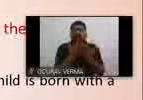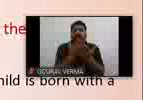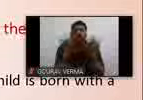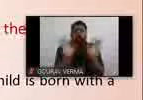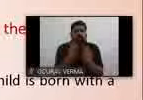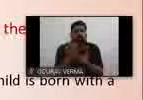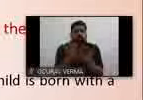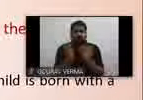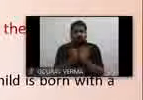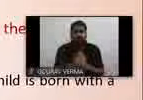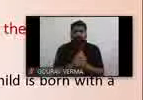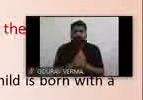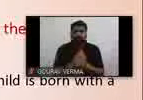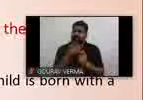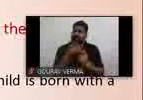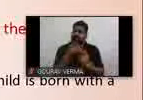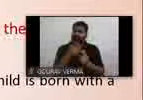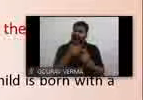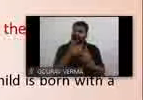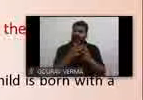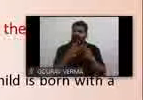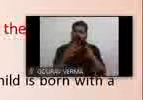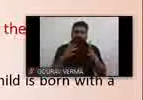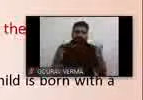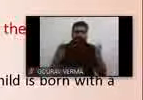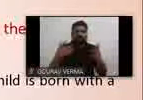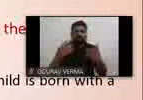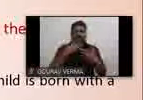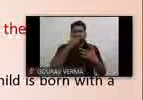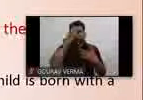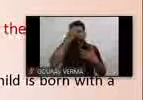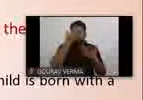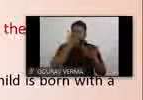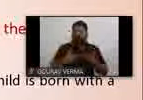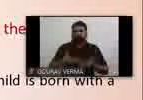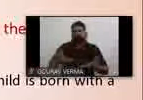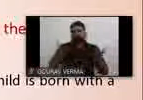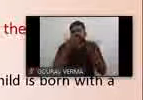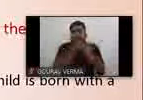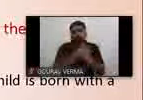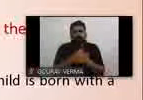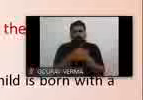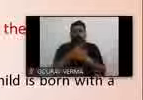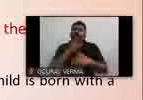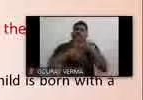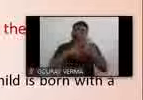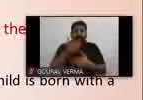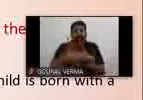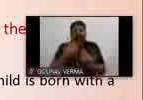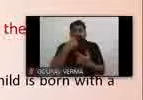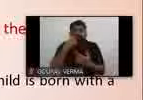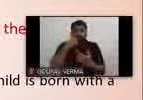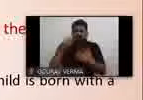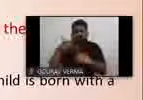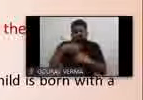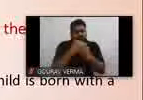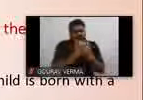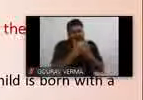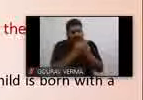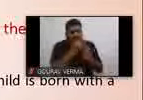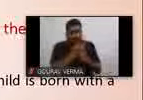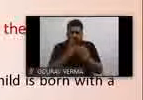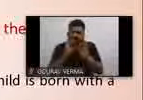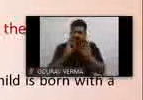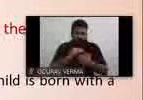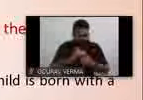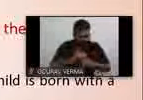ye ek bahut bada factor hamare life mein hai. Phir parents ko, family ko jo bahut pyar karte hain, accept kar liya bacche